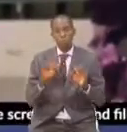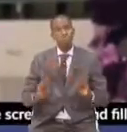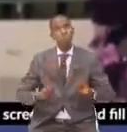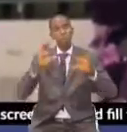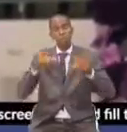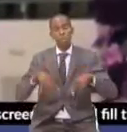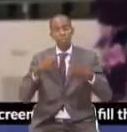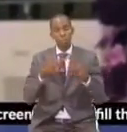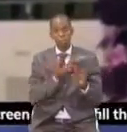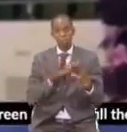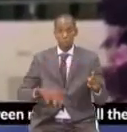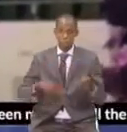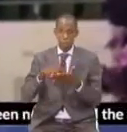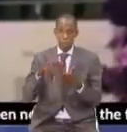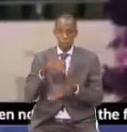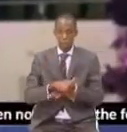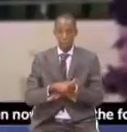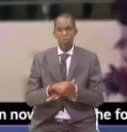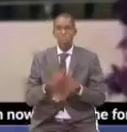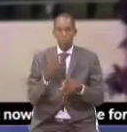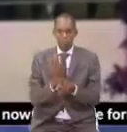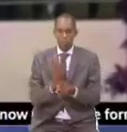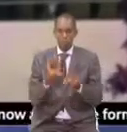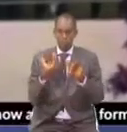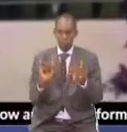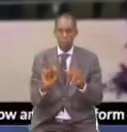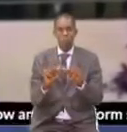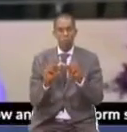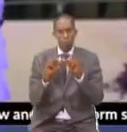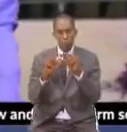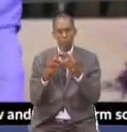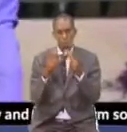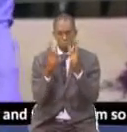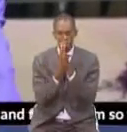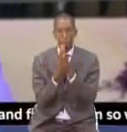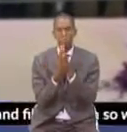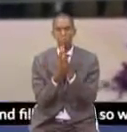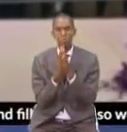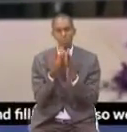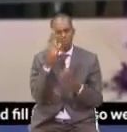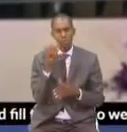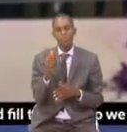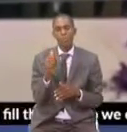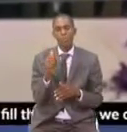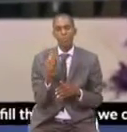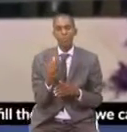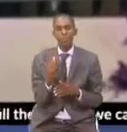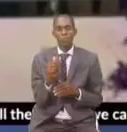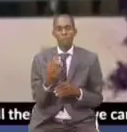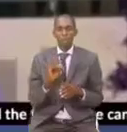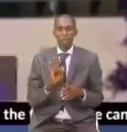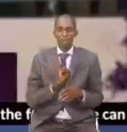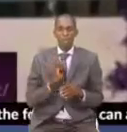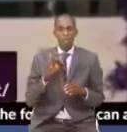So don't run, just the buses are ready, waiting for you. And we believe that tonight